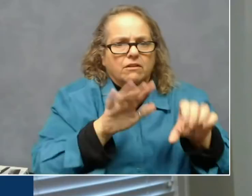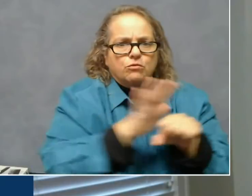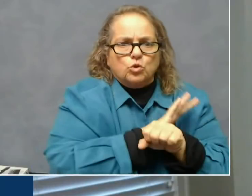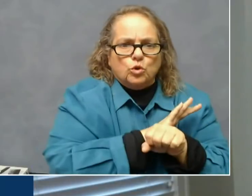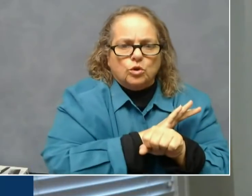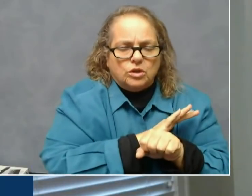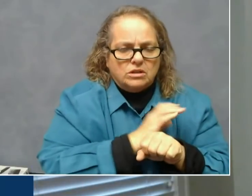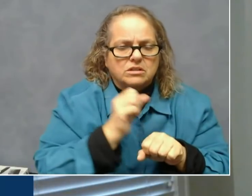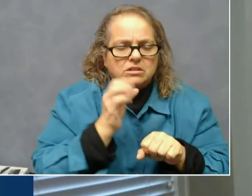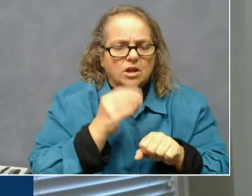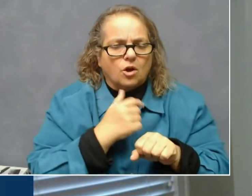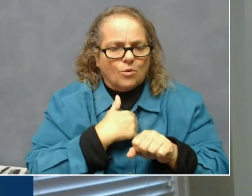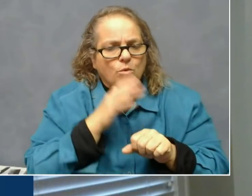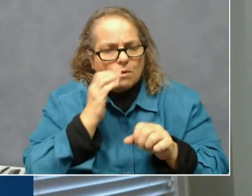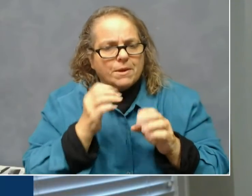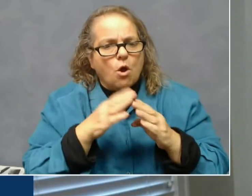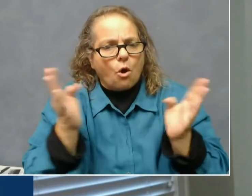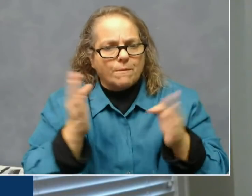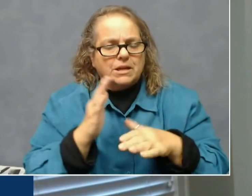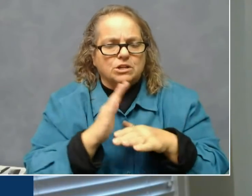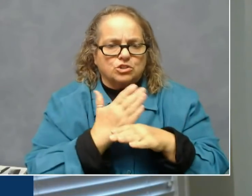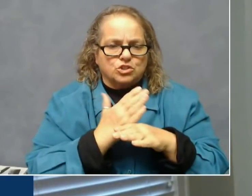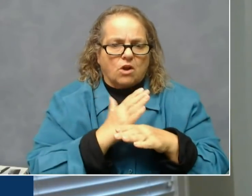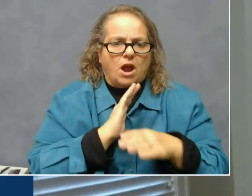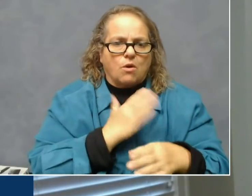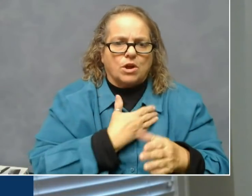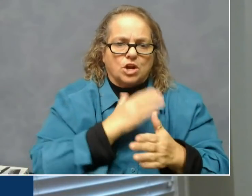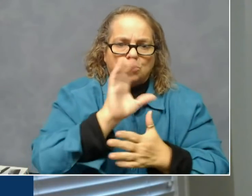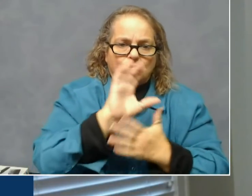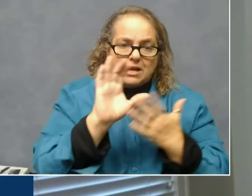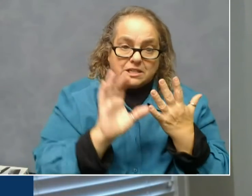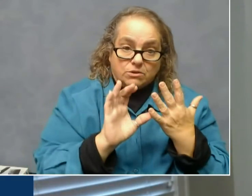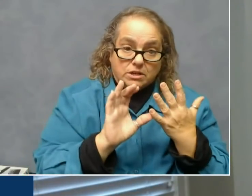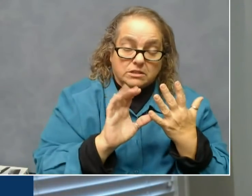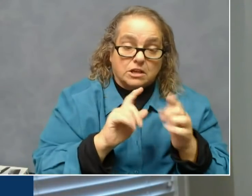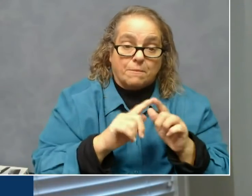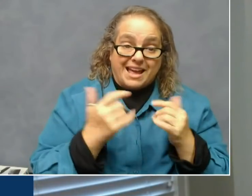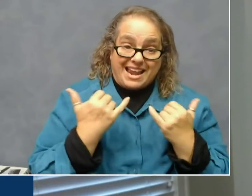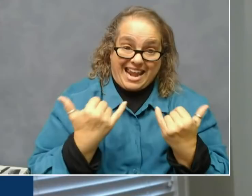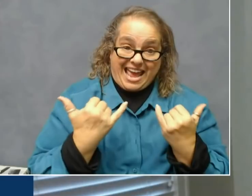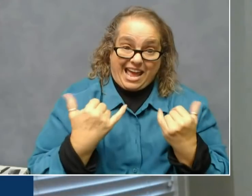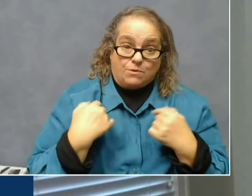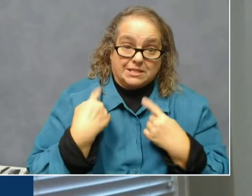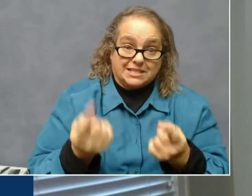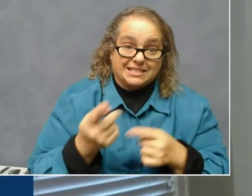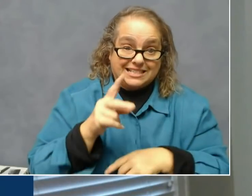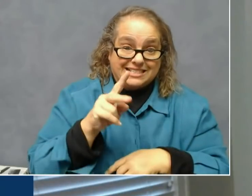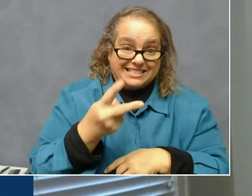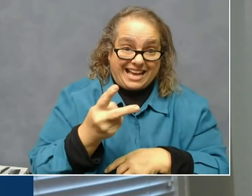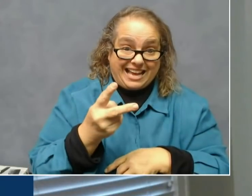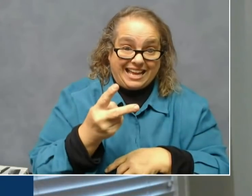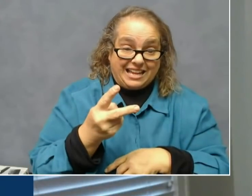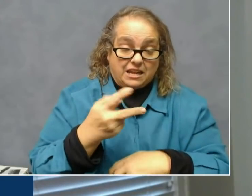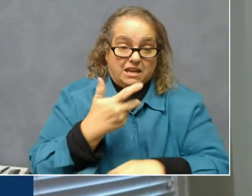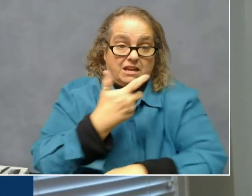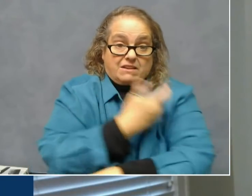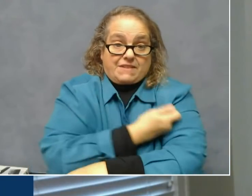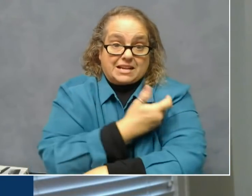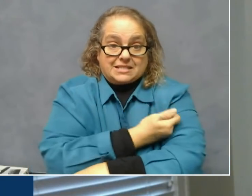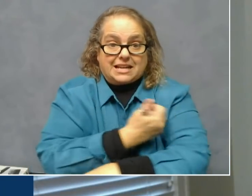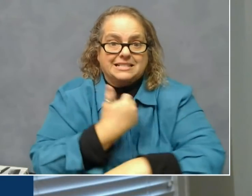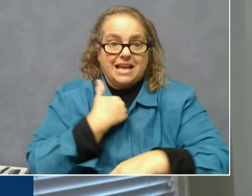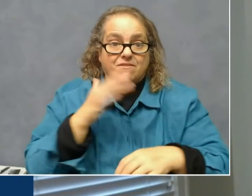the criteria that we use as we go forward. But right now, since the second vaccine is just having its hearing today,